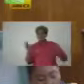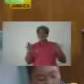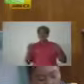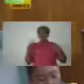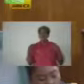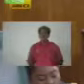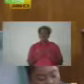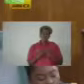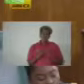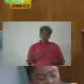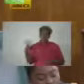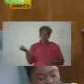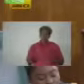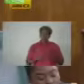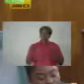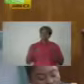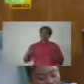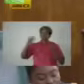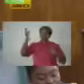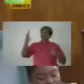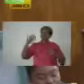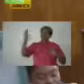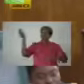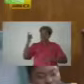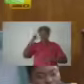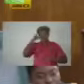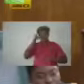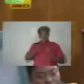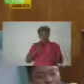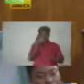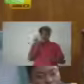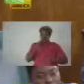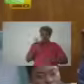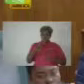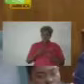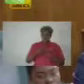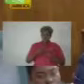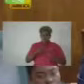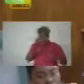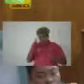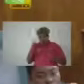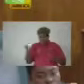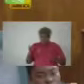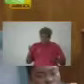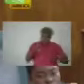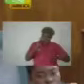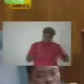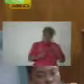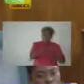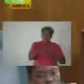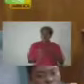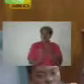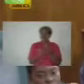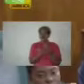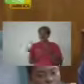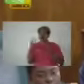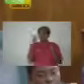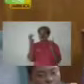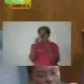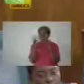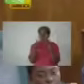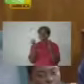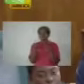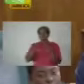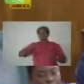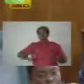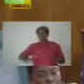health problems, disrupted brain development, shortened educational trajectories, contact with